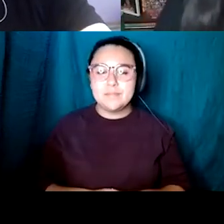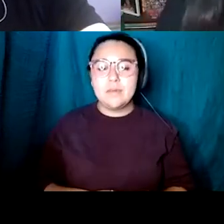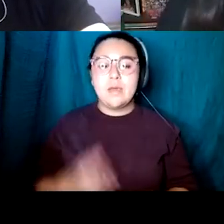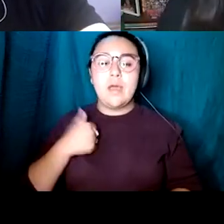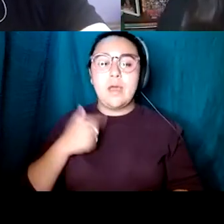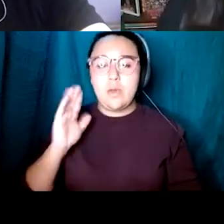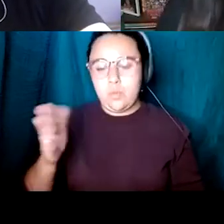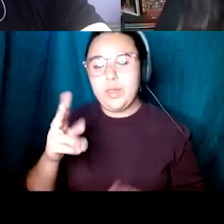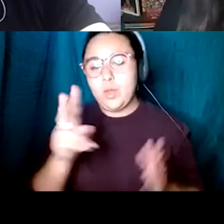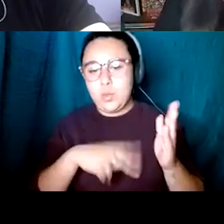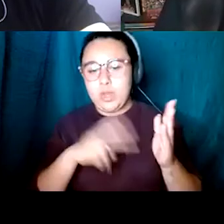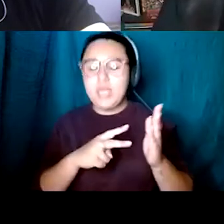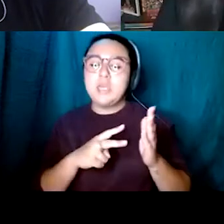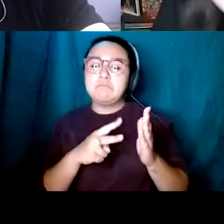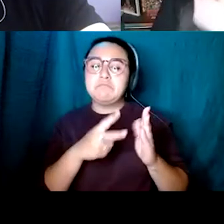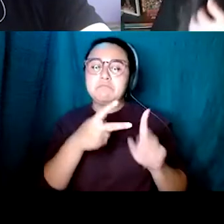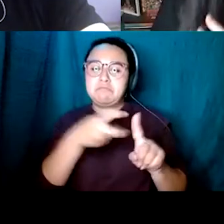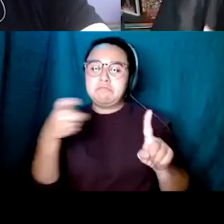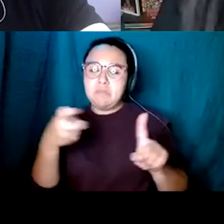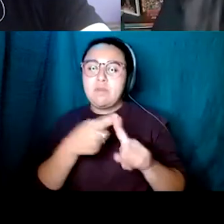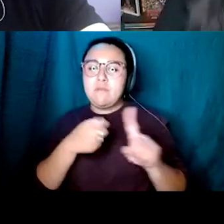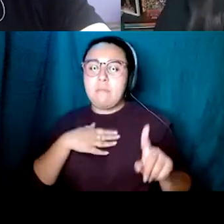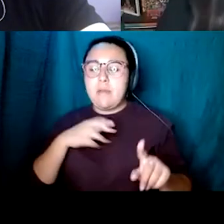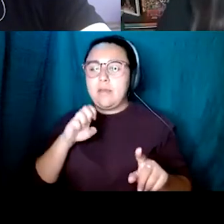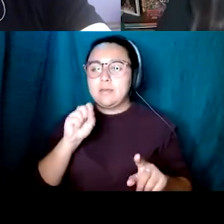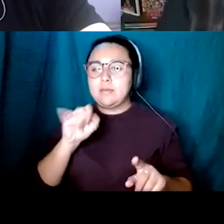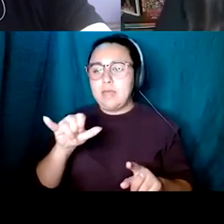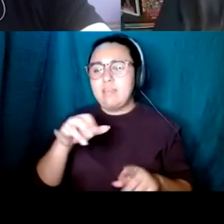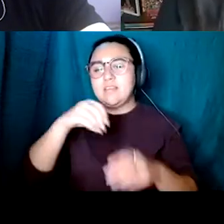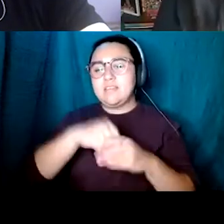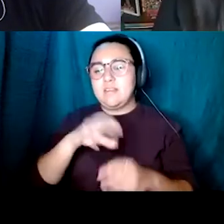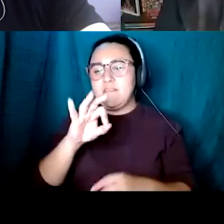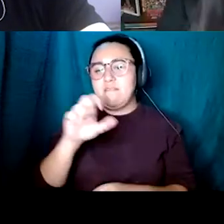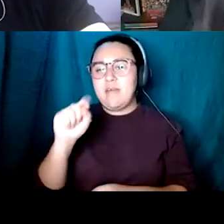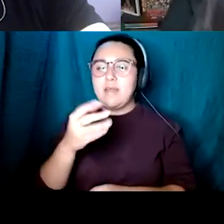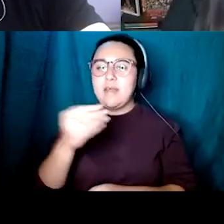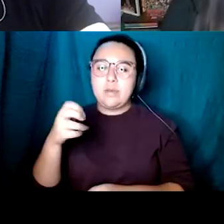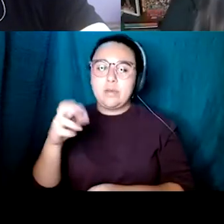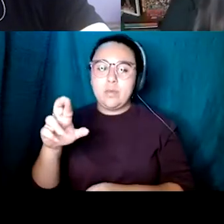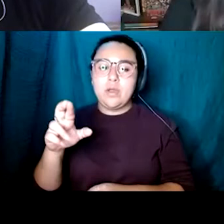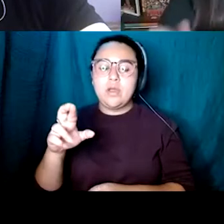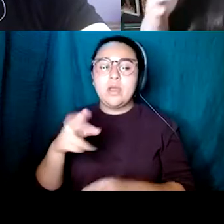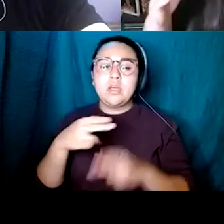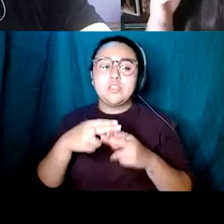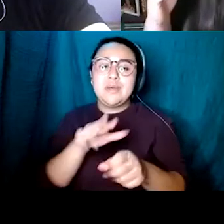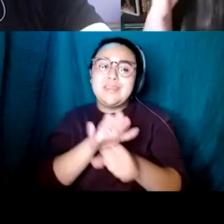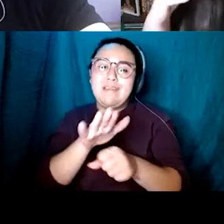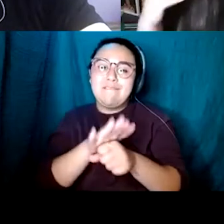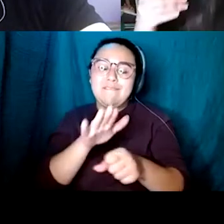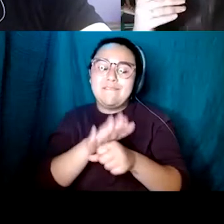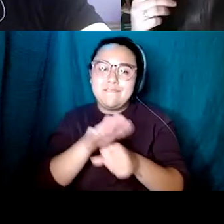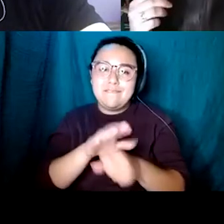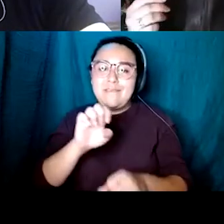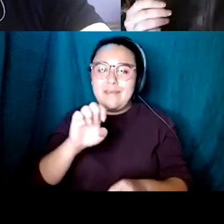to read an excerpt of my essay, which appears in Fat and Queer. It's entitled Enough, and the essay is